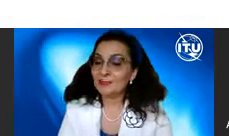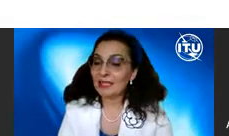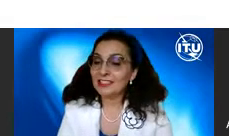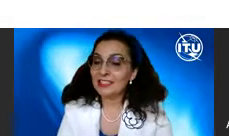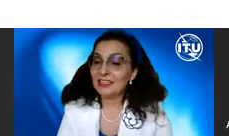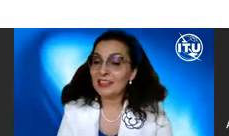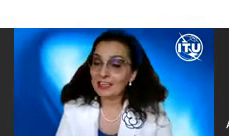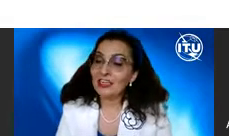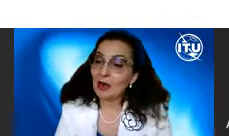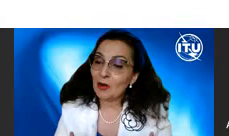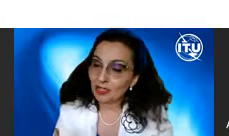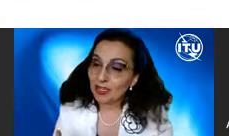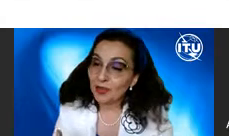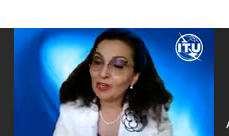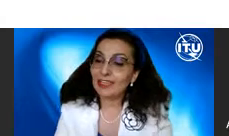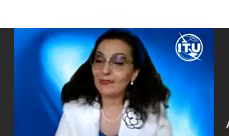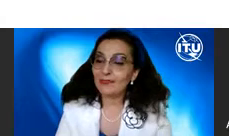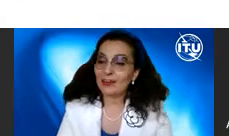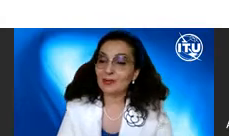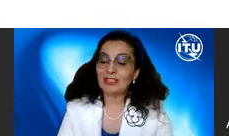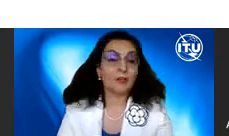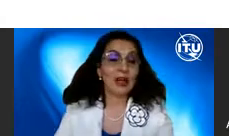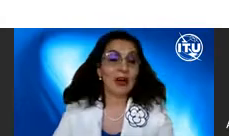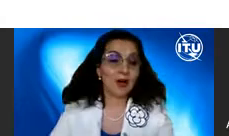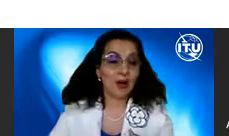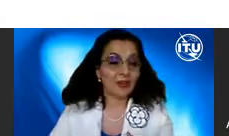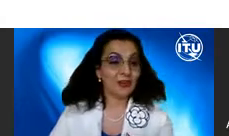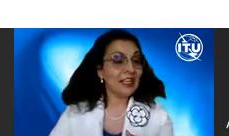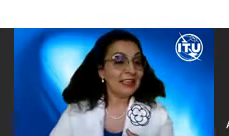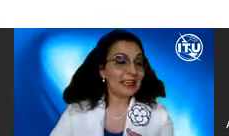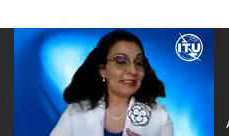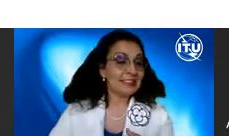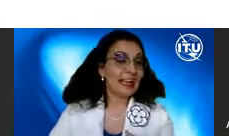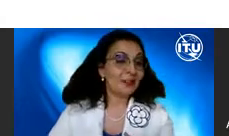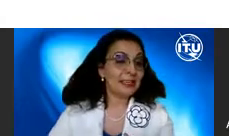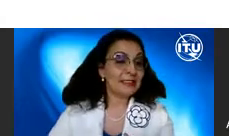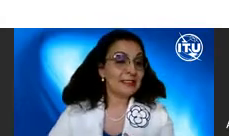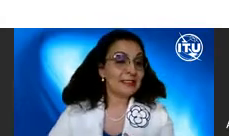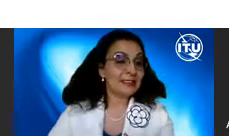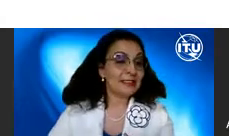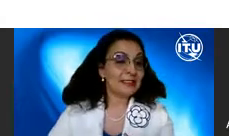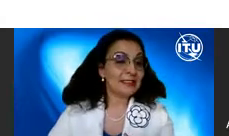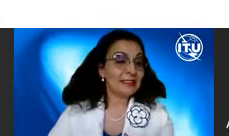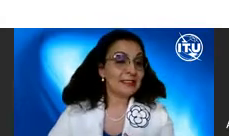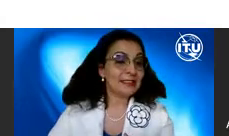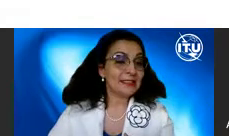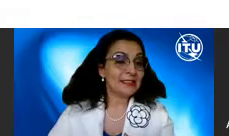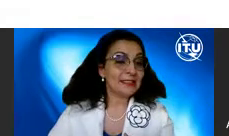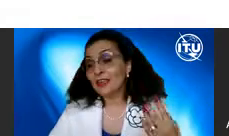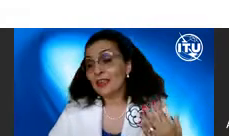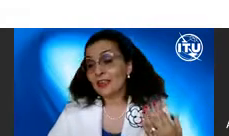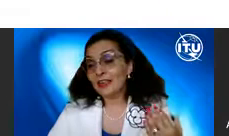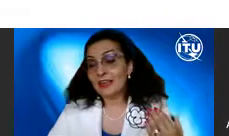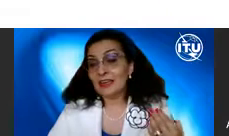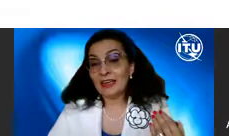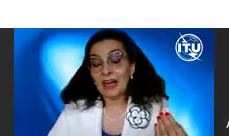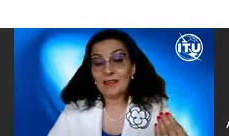consider accessibility in our work environment from now on. Next slide, please.